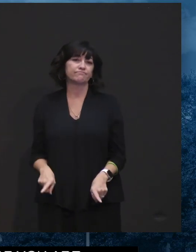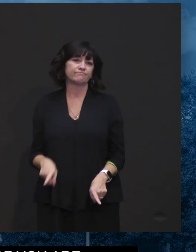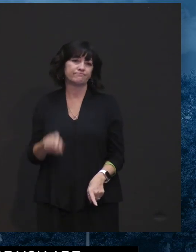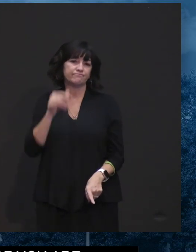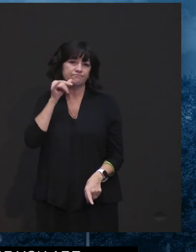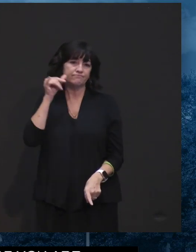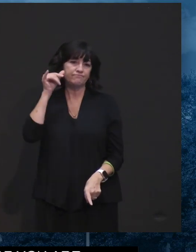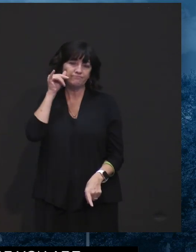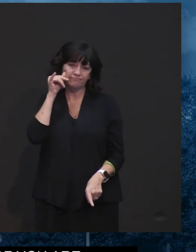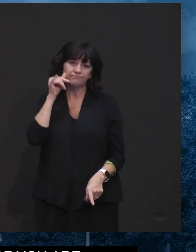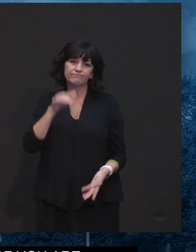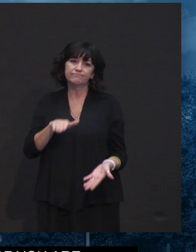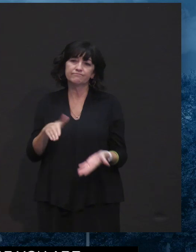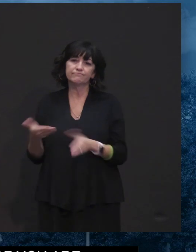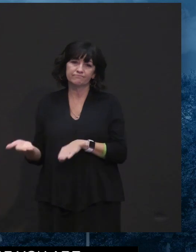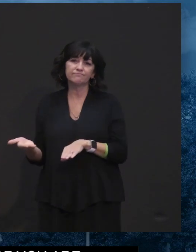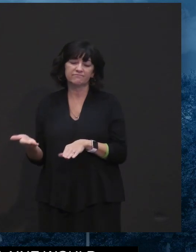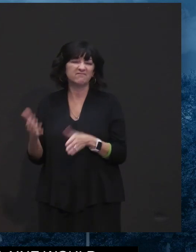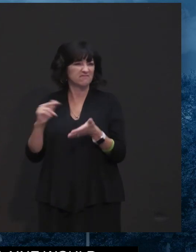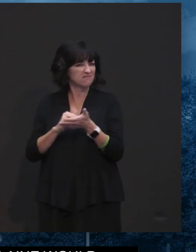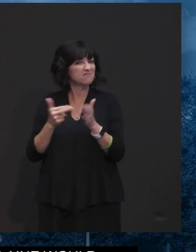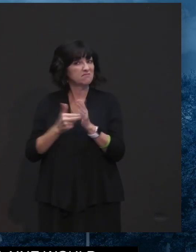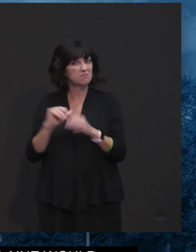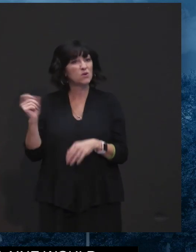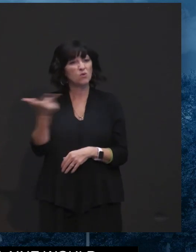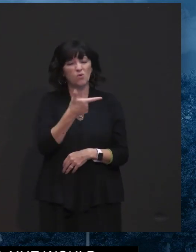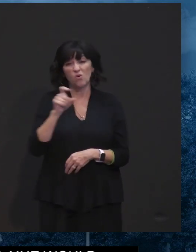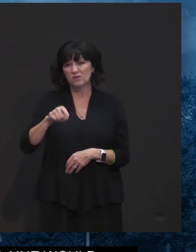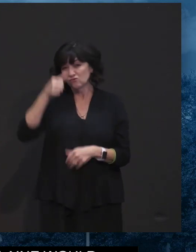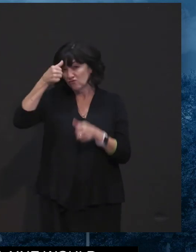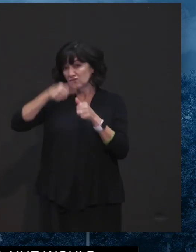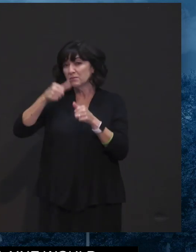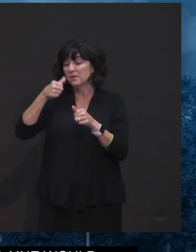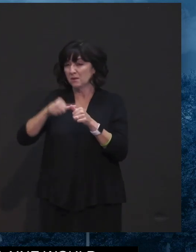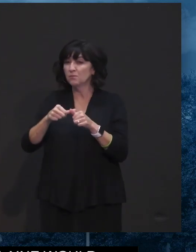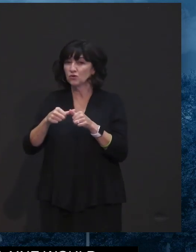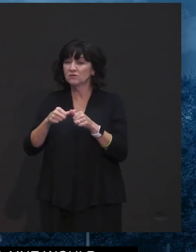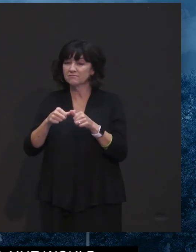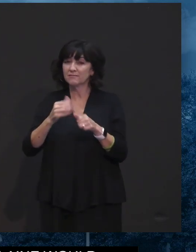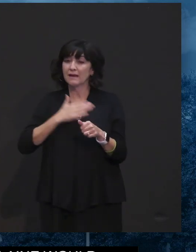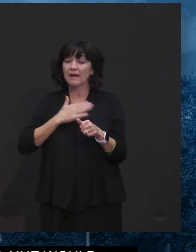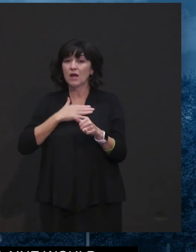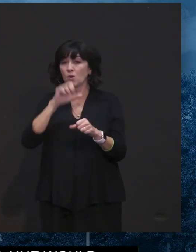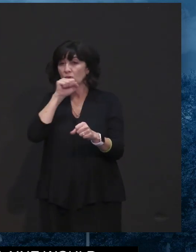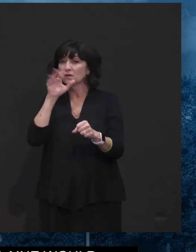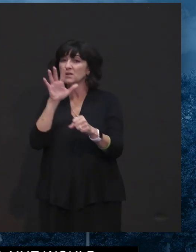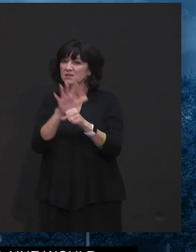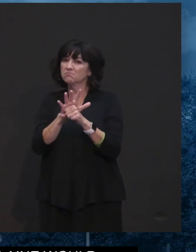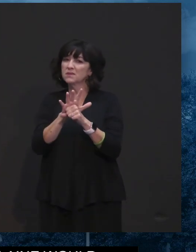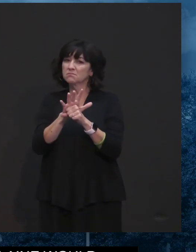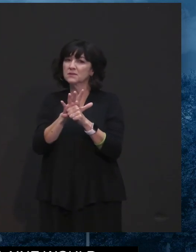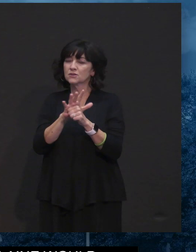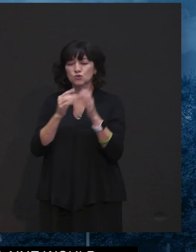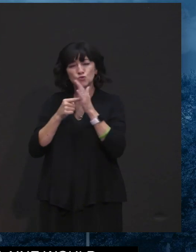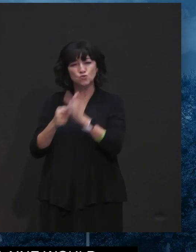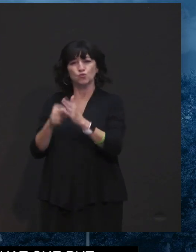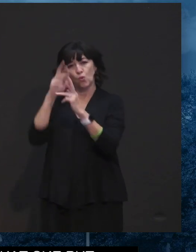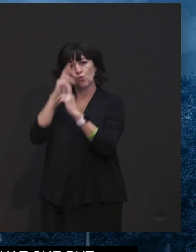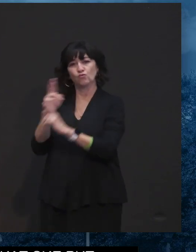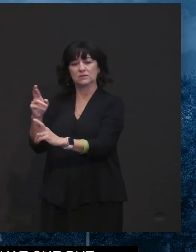is just follow through on our obligations to the state, kind of out of respect for